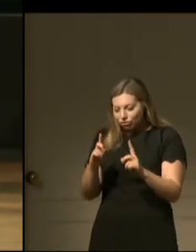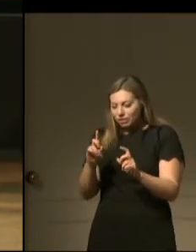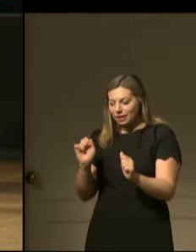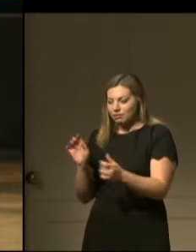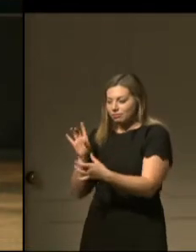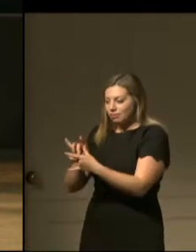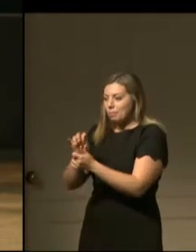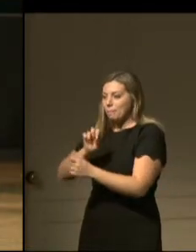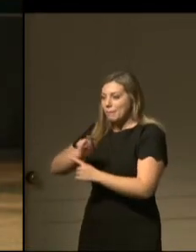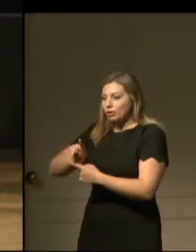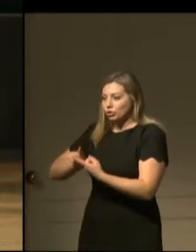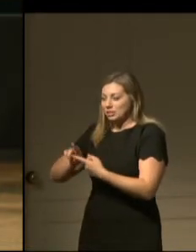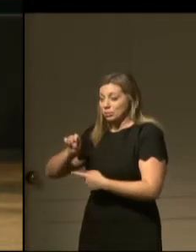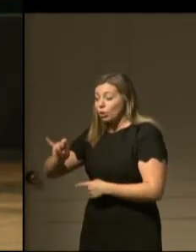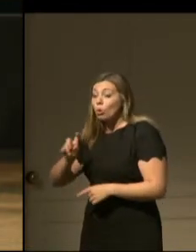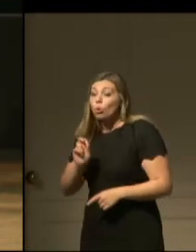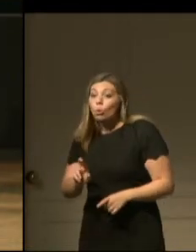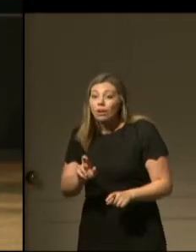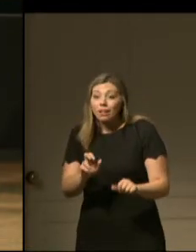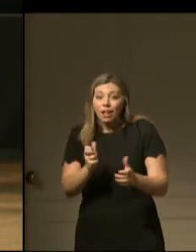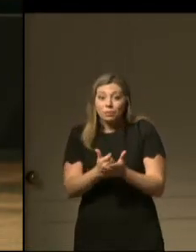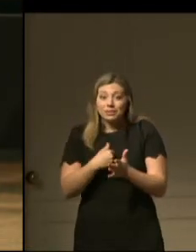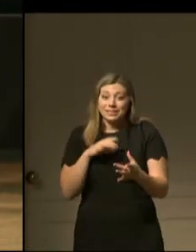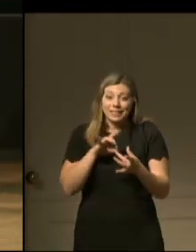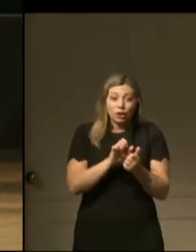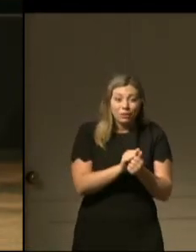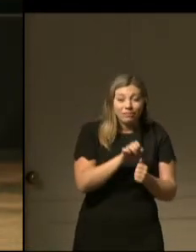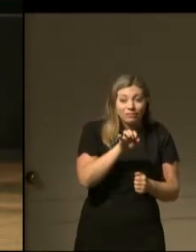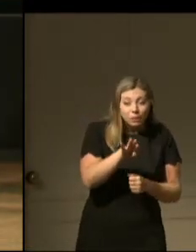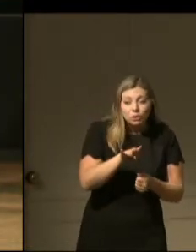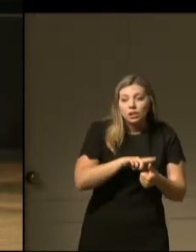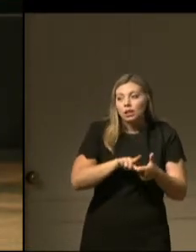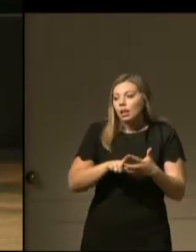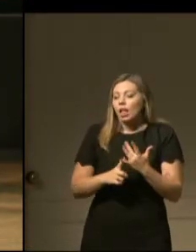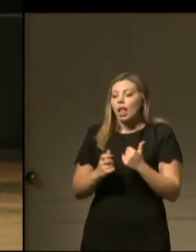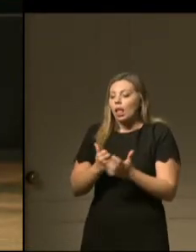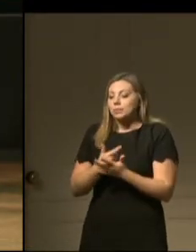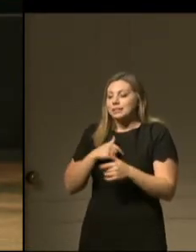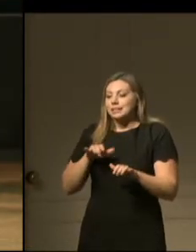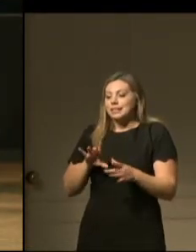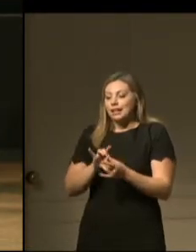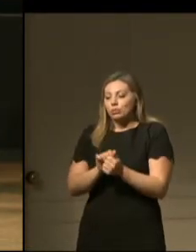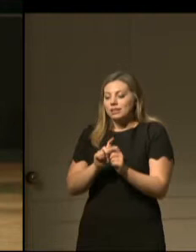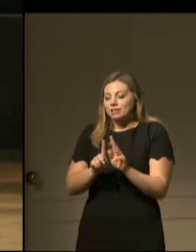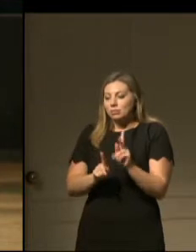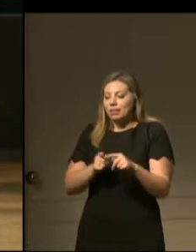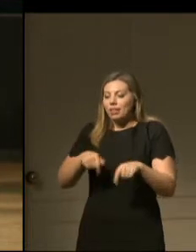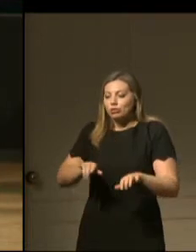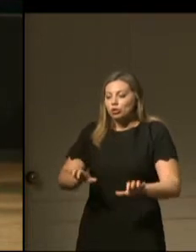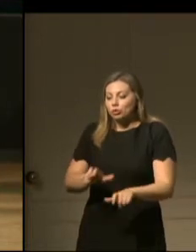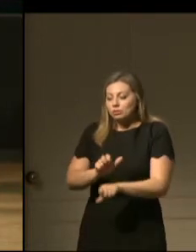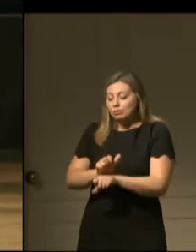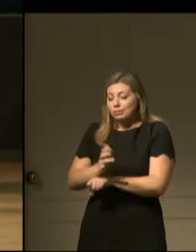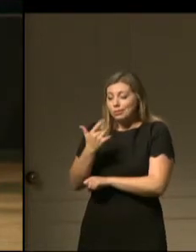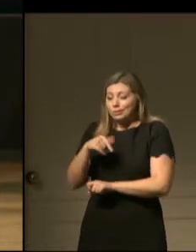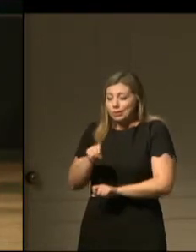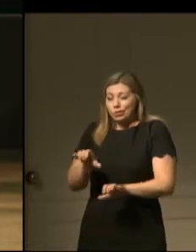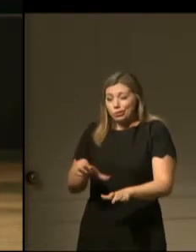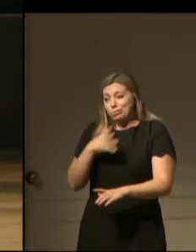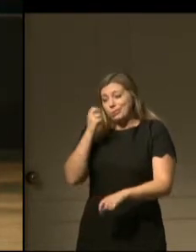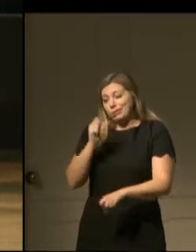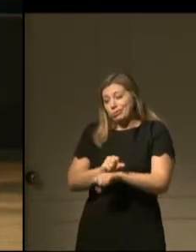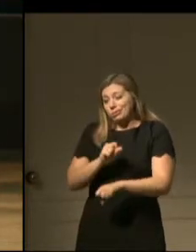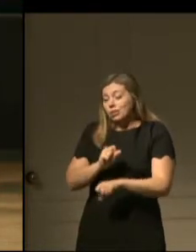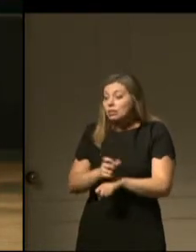the Smithsonian. Or get me connected to Facebook, or get me connected to anybody who's doing the work. Because we need to do a way better job.